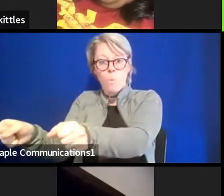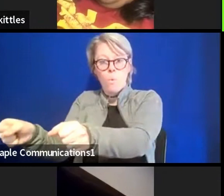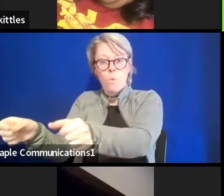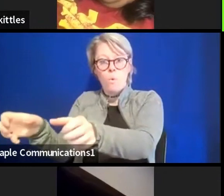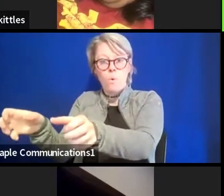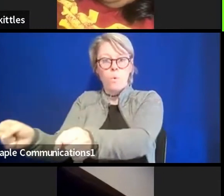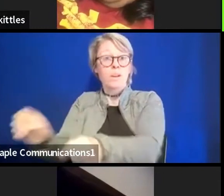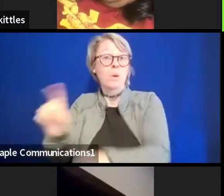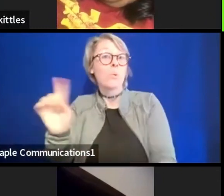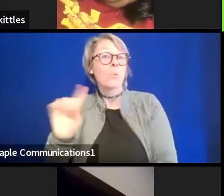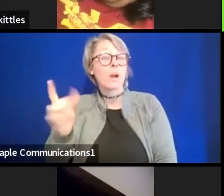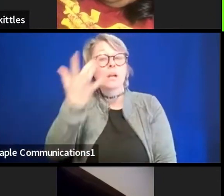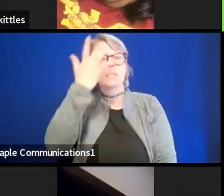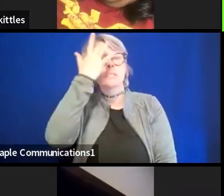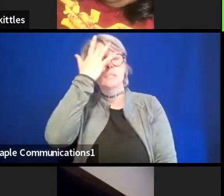sick kids.